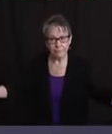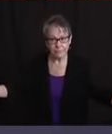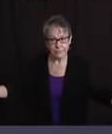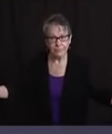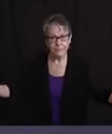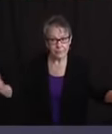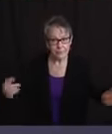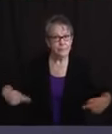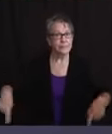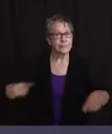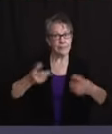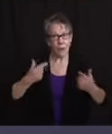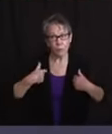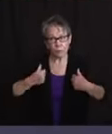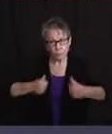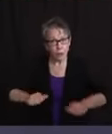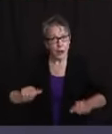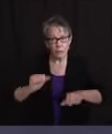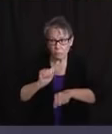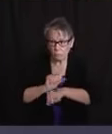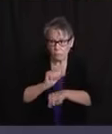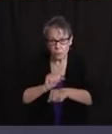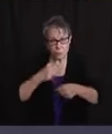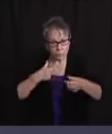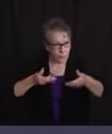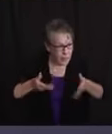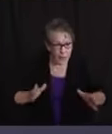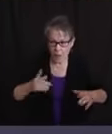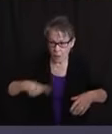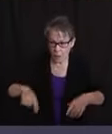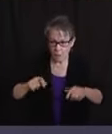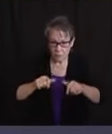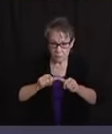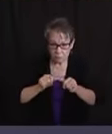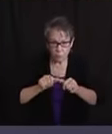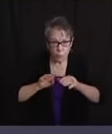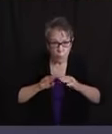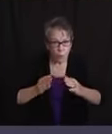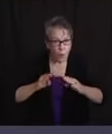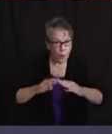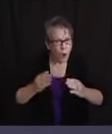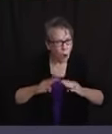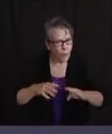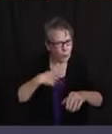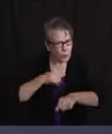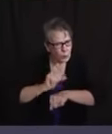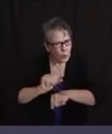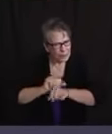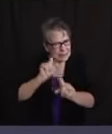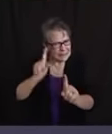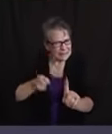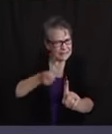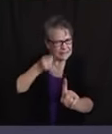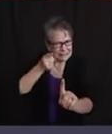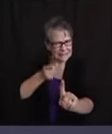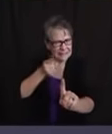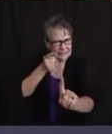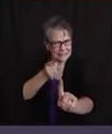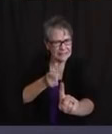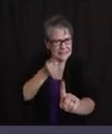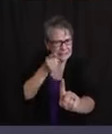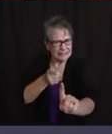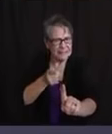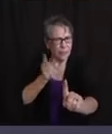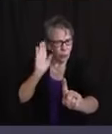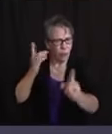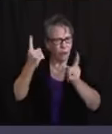progress keeps up. We have more to come, I think, sooner than later. Again, cannot thank you all enough for